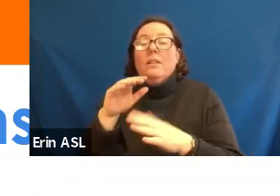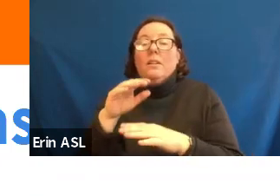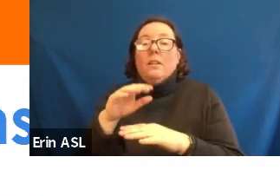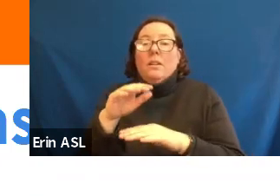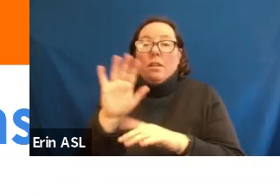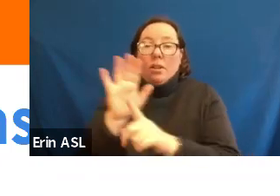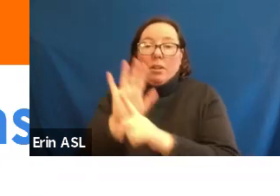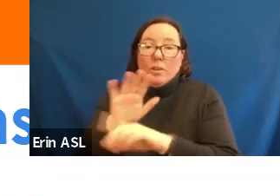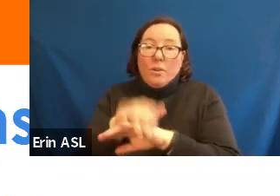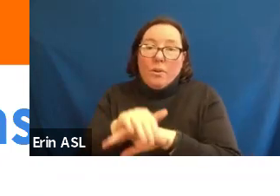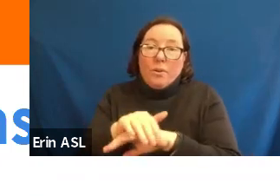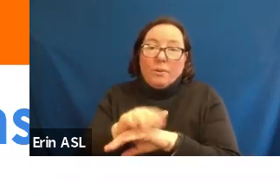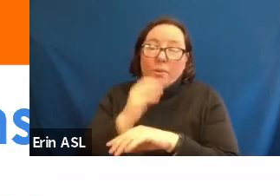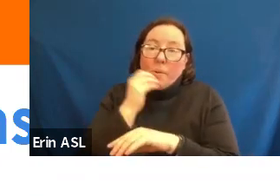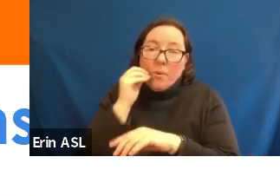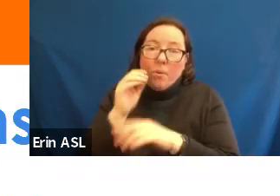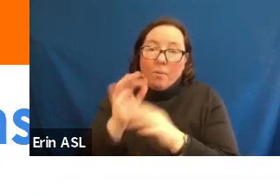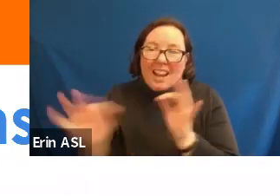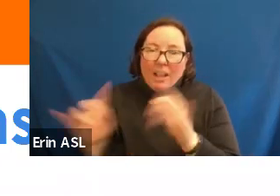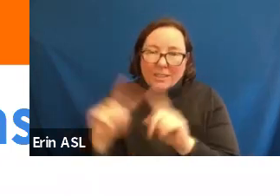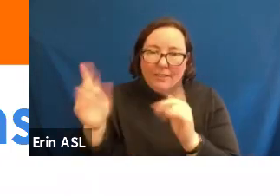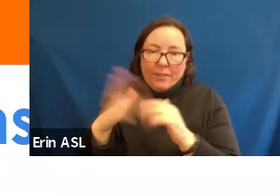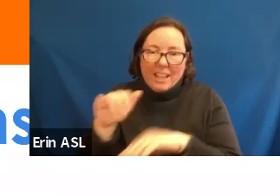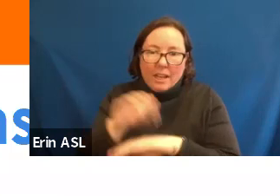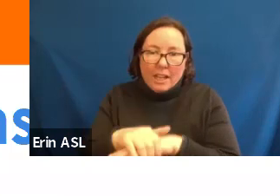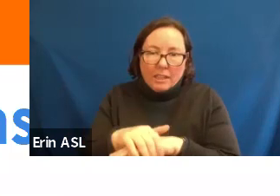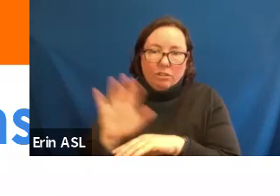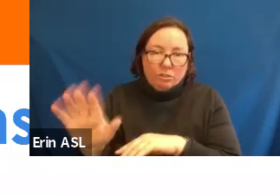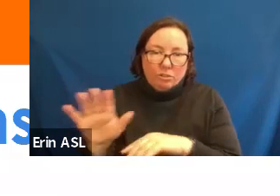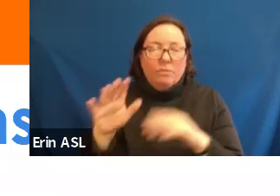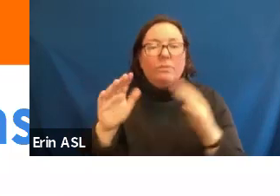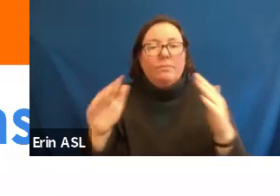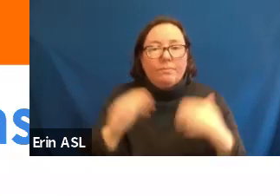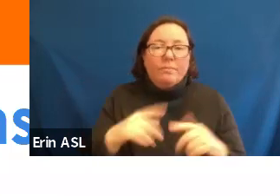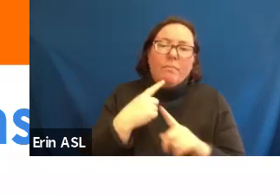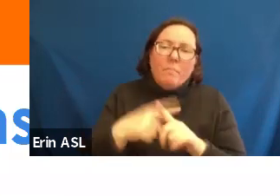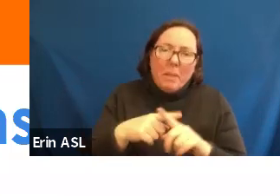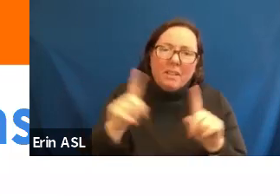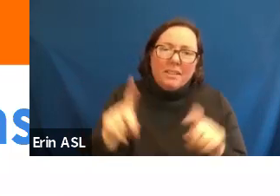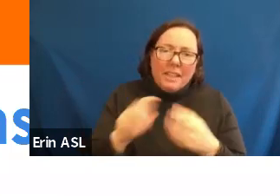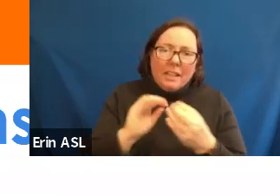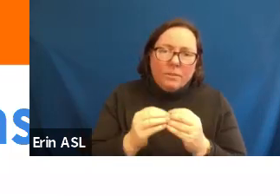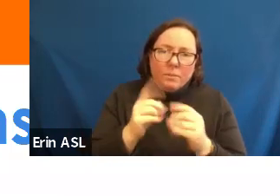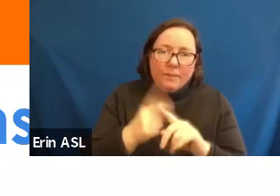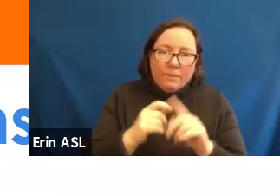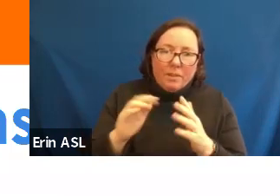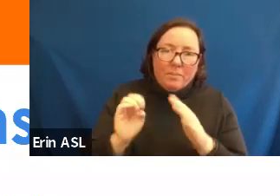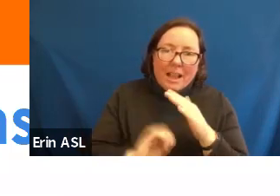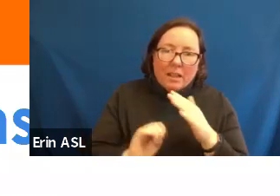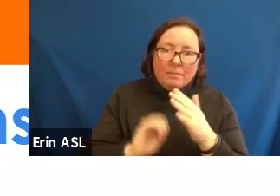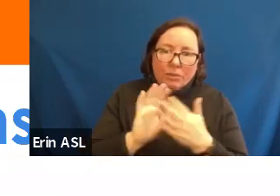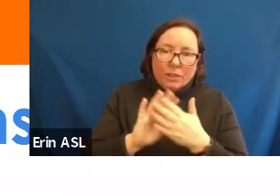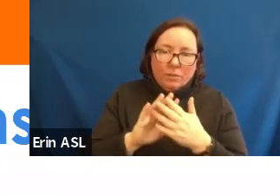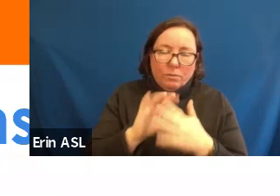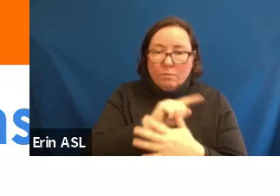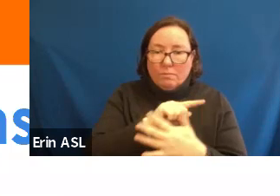later iteration of this, the test scores in the local elementary school. And so all of that data